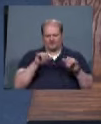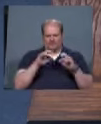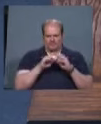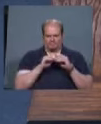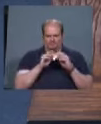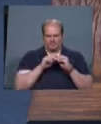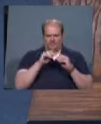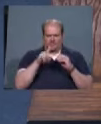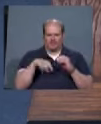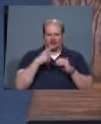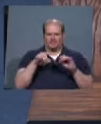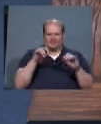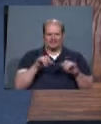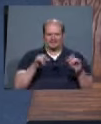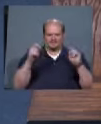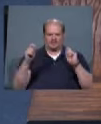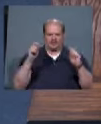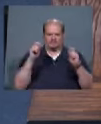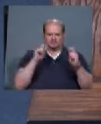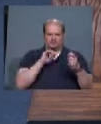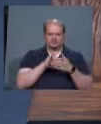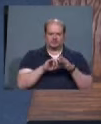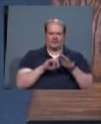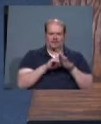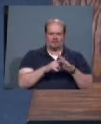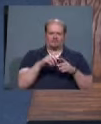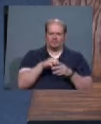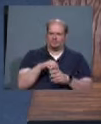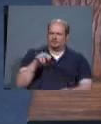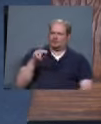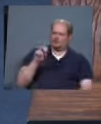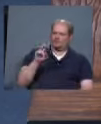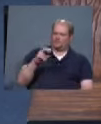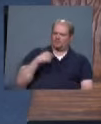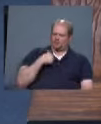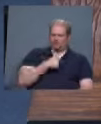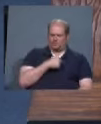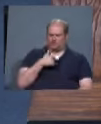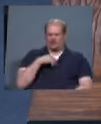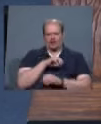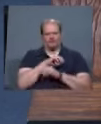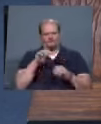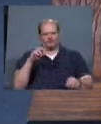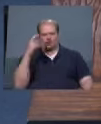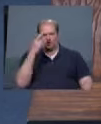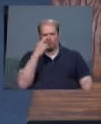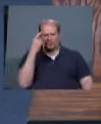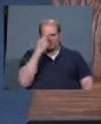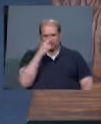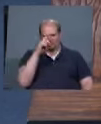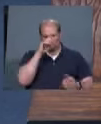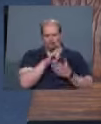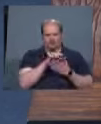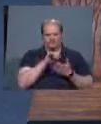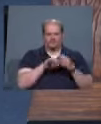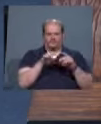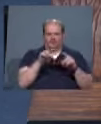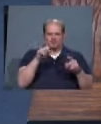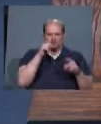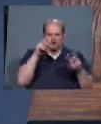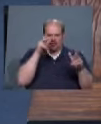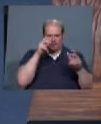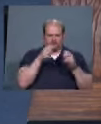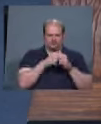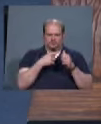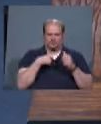meeting about these same changes that you implemented in November. Now, we have no reason to take you at heart because you did not listen